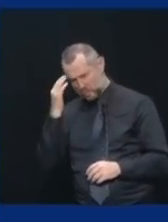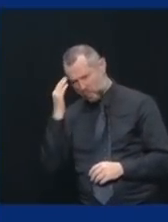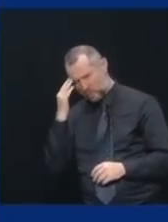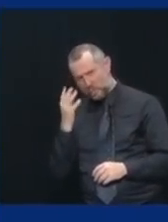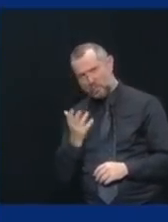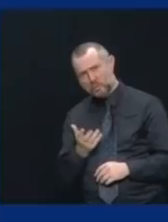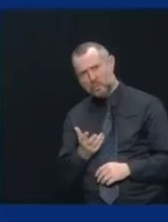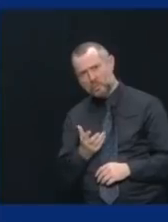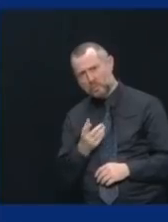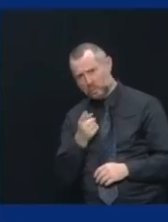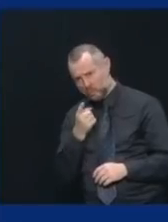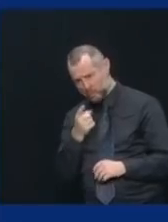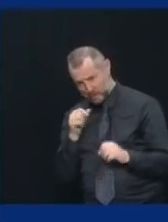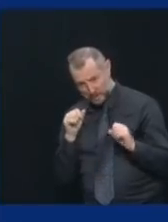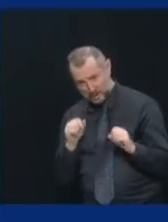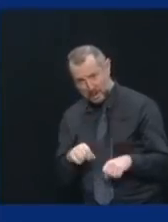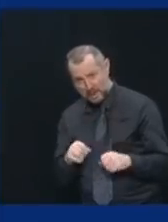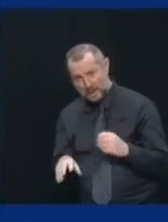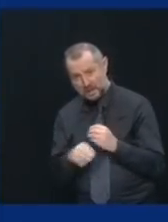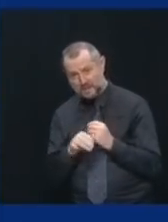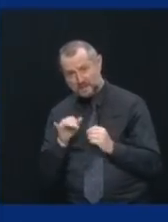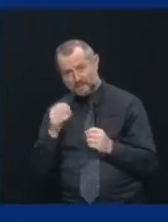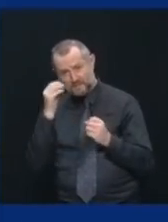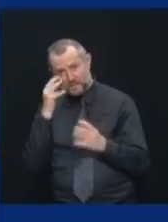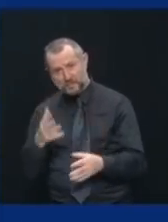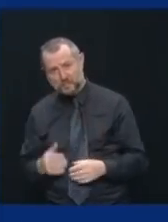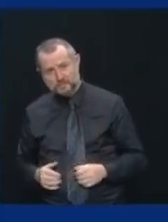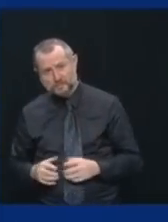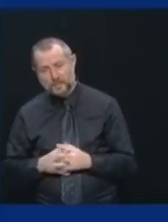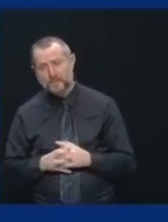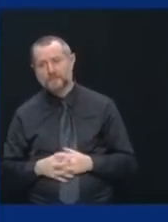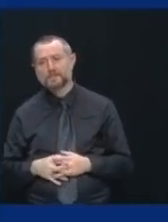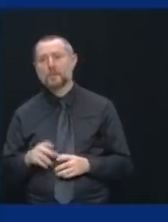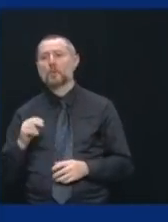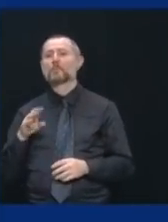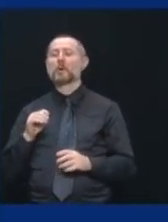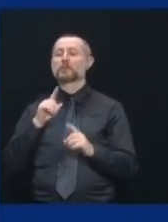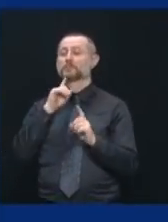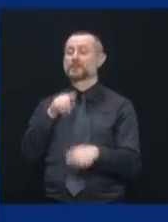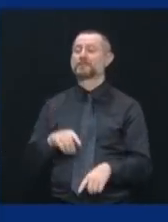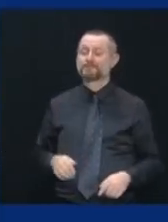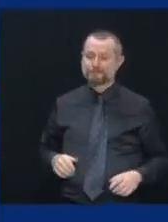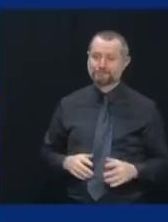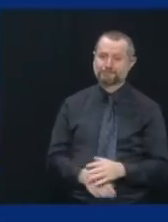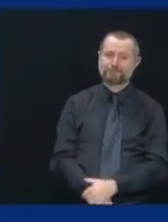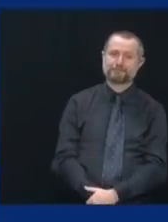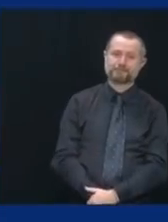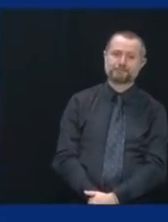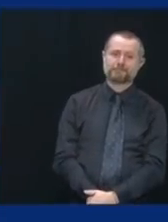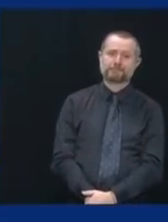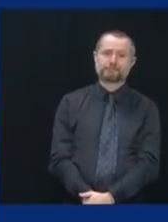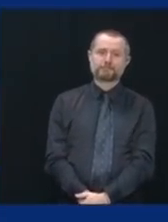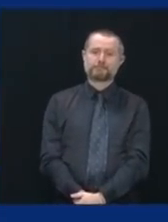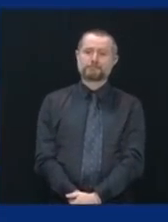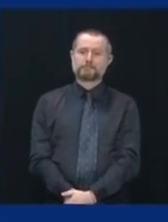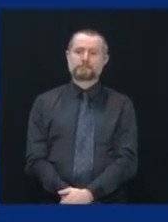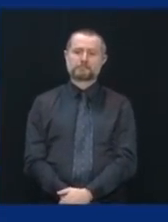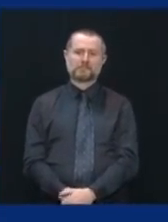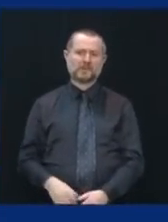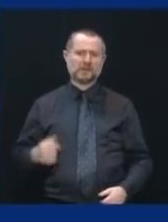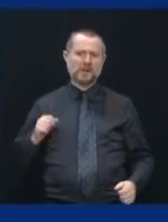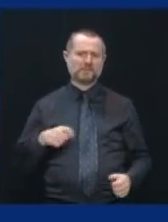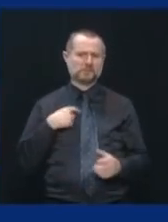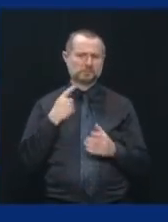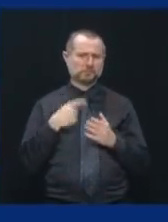something, is that information that can be added? Yeah, I have to check. Maybe